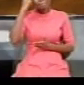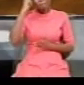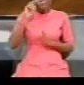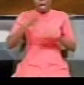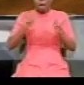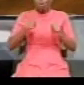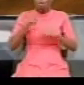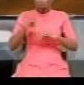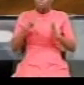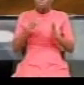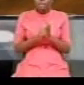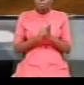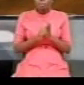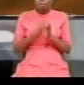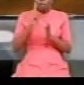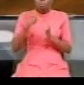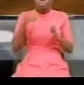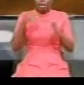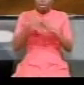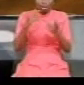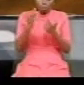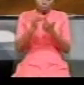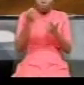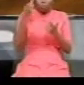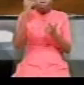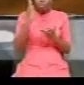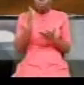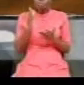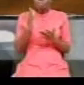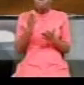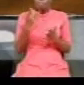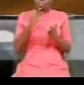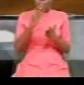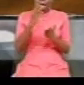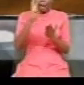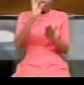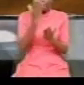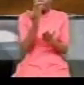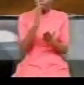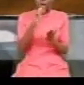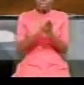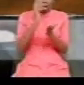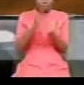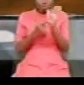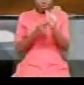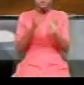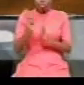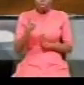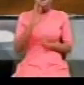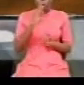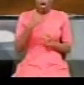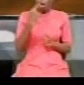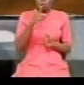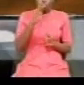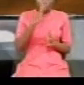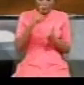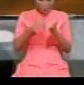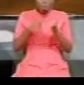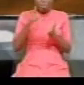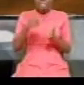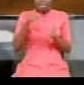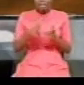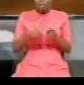do you do that? You get into the word of God, the mirror that will show you where you are, who you are, what is yet